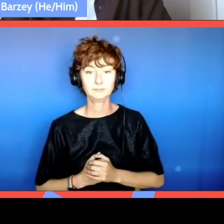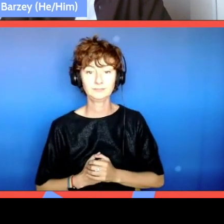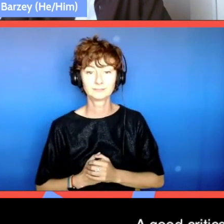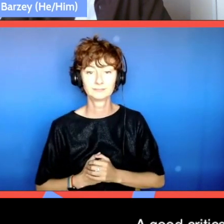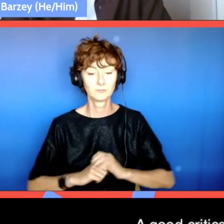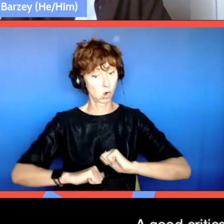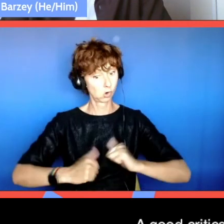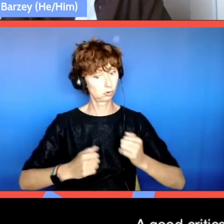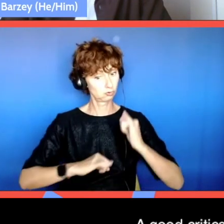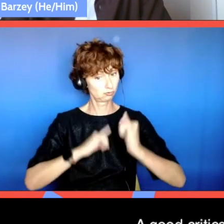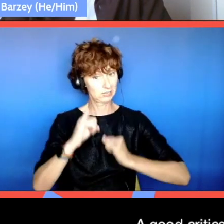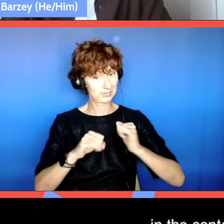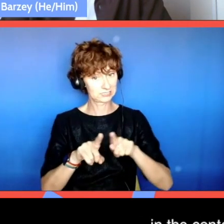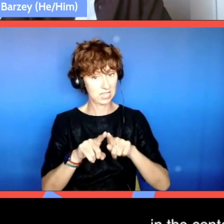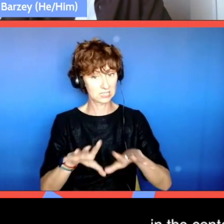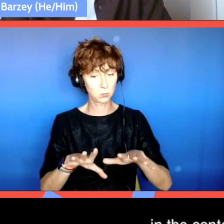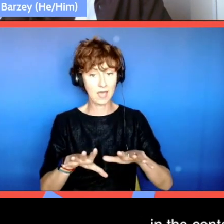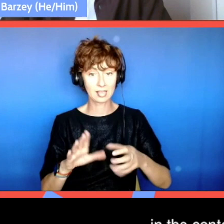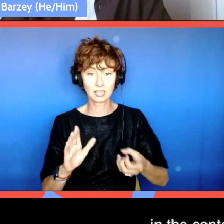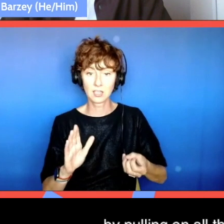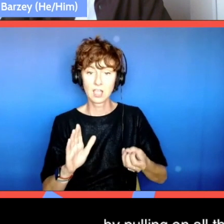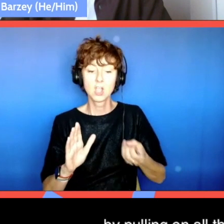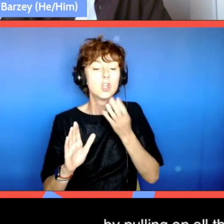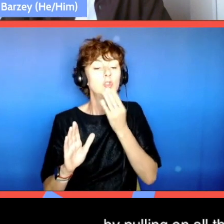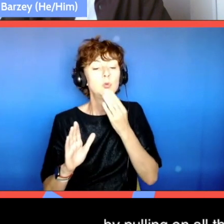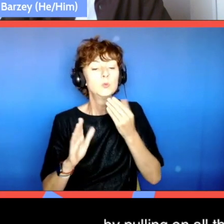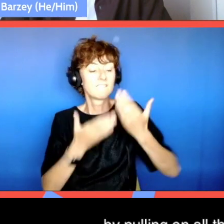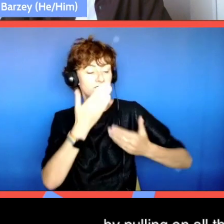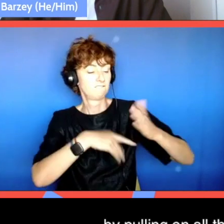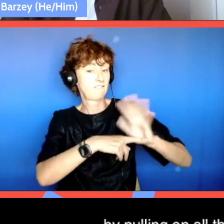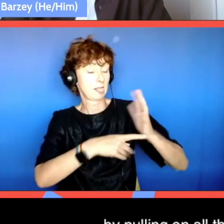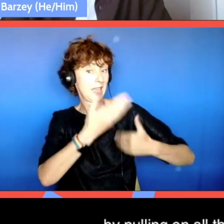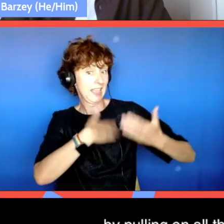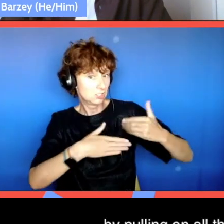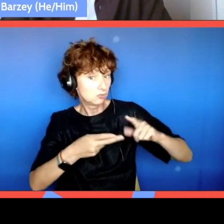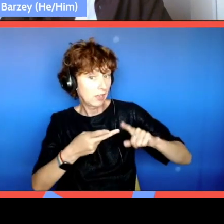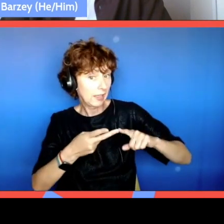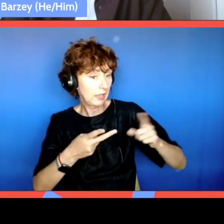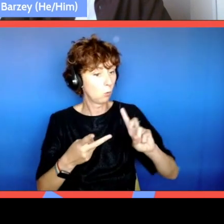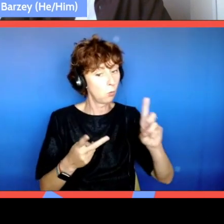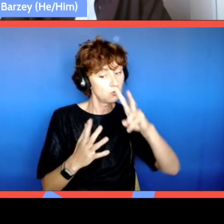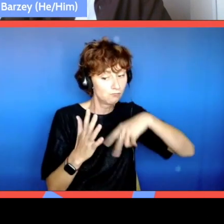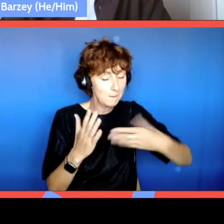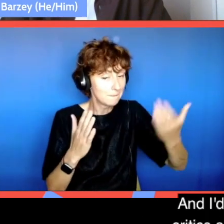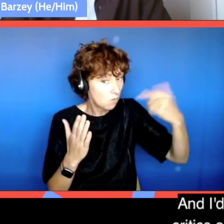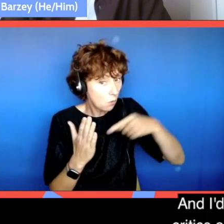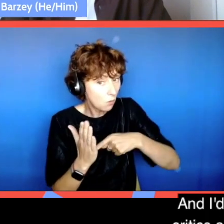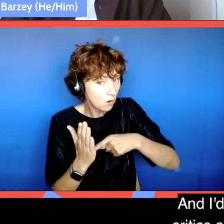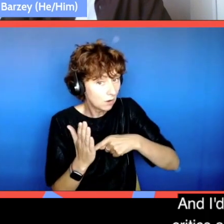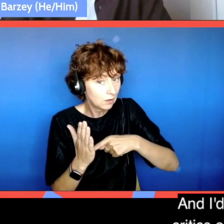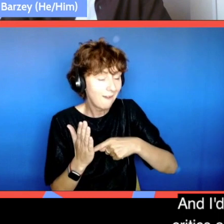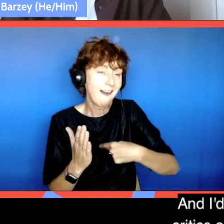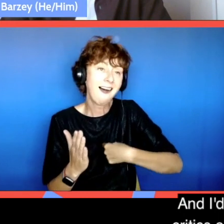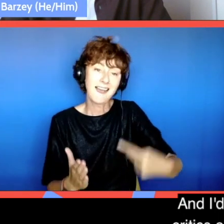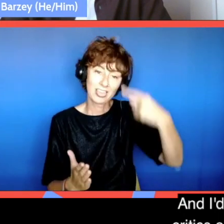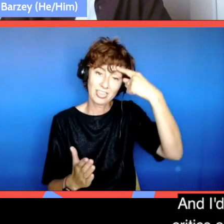Good critics can also put a film in the context of film history by pulling on all they have read and seen. And I'd say the